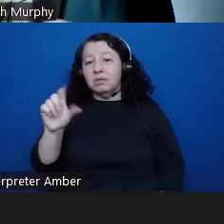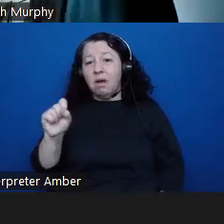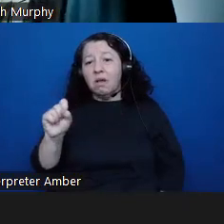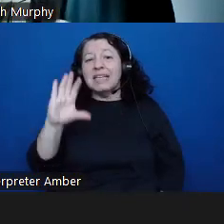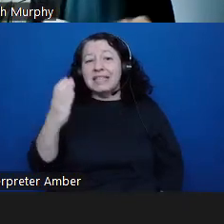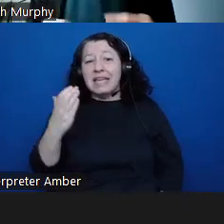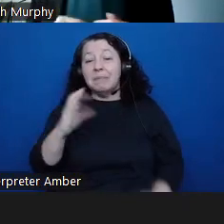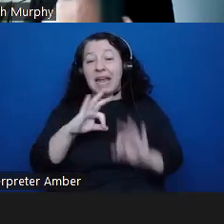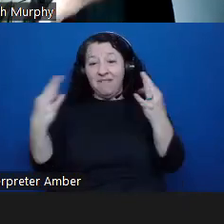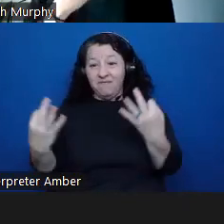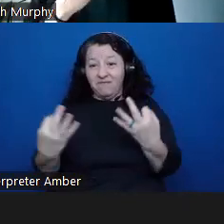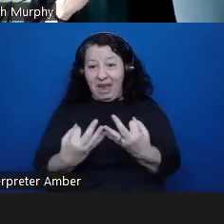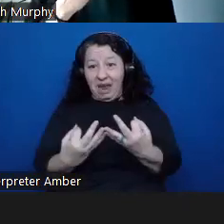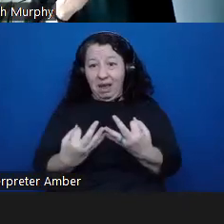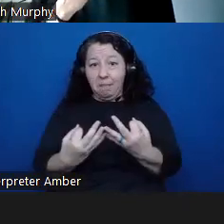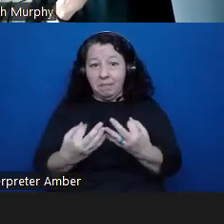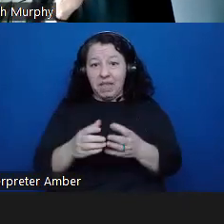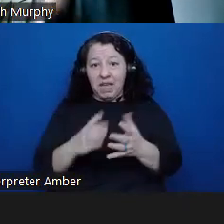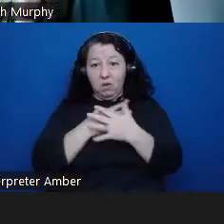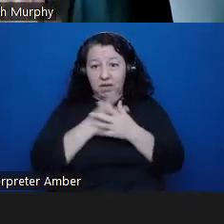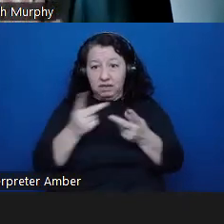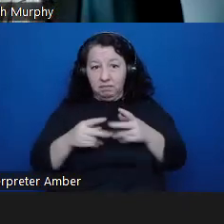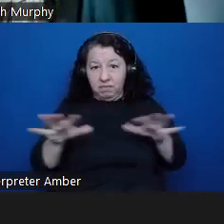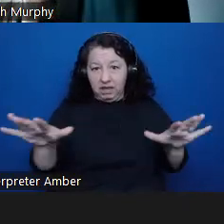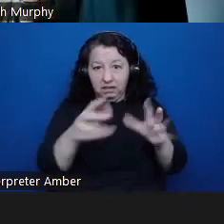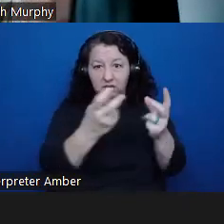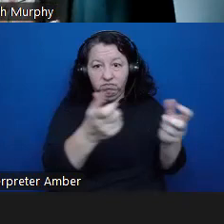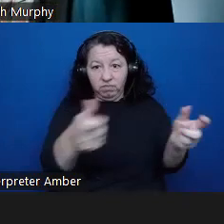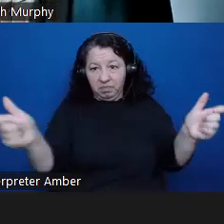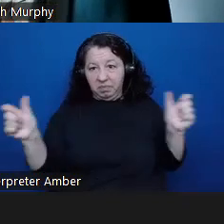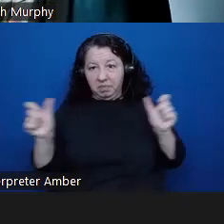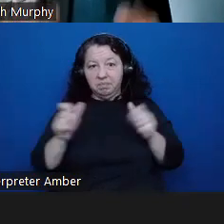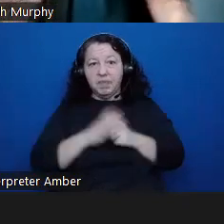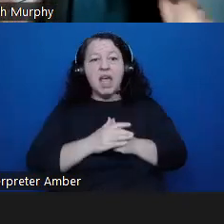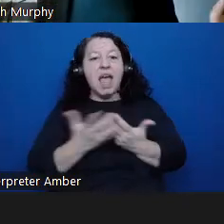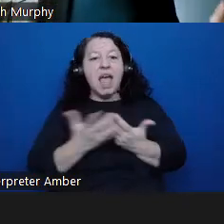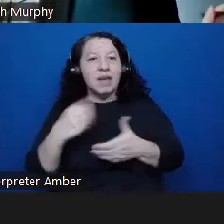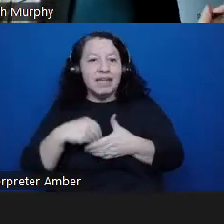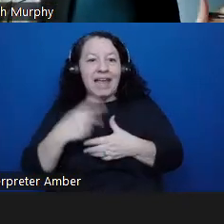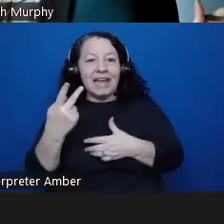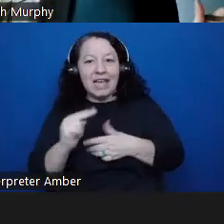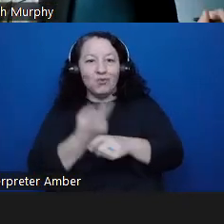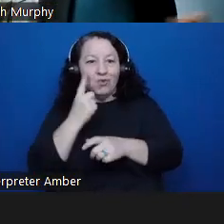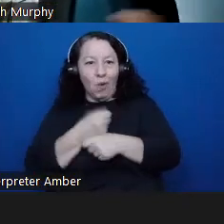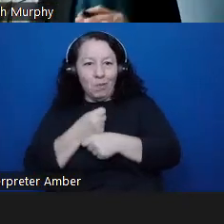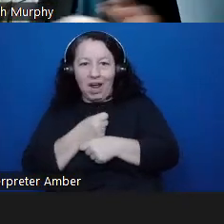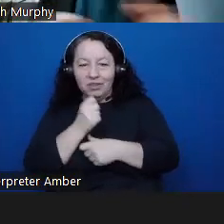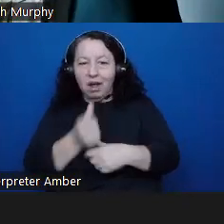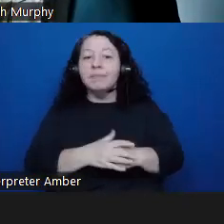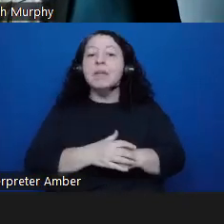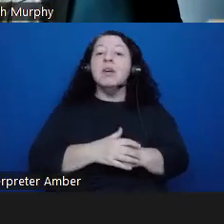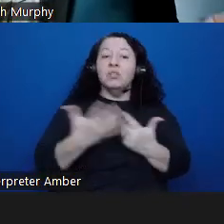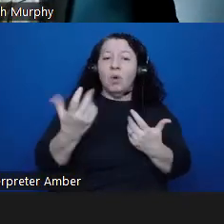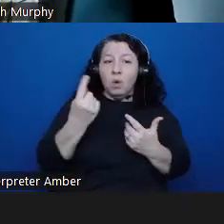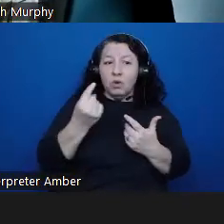nearby kilns continued to be used for production. Now, the meaning of such remains is really difficult to understand, and it's